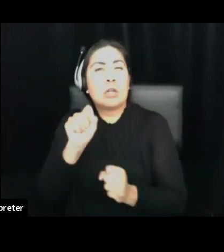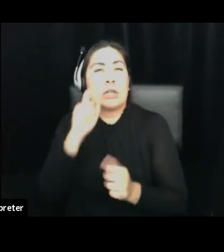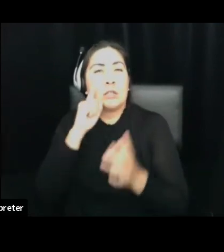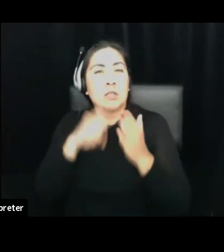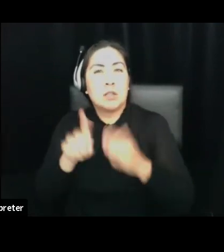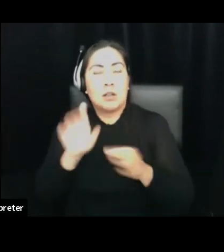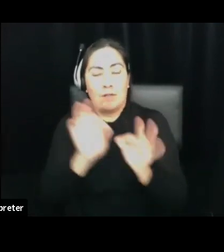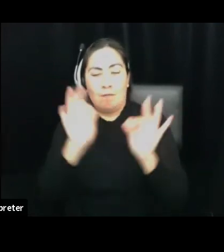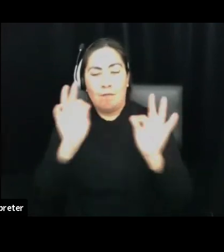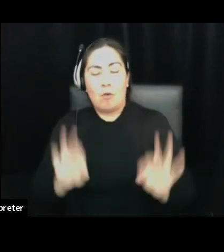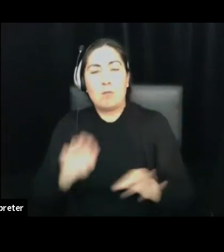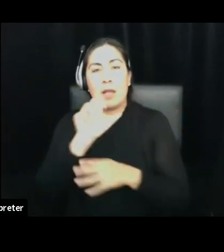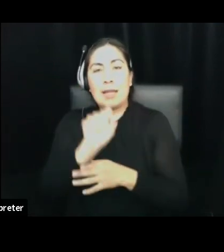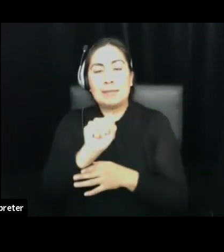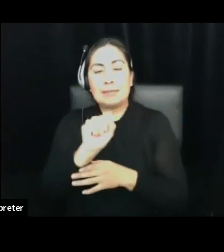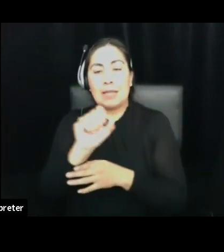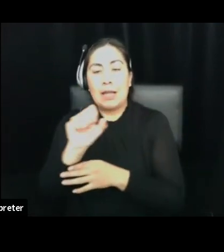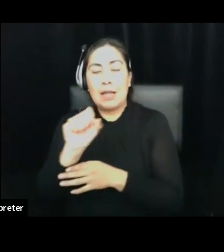form